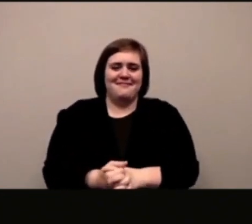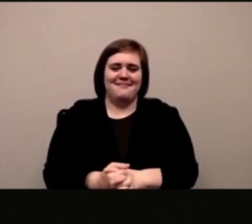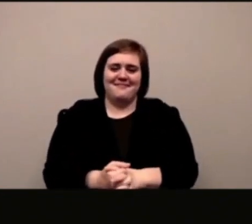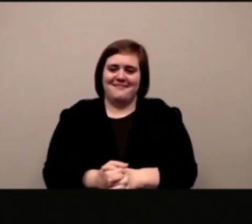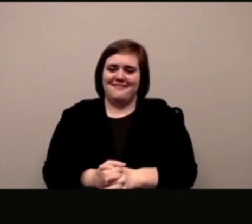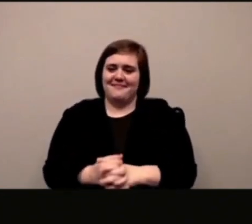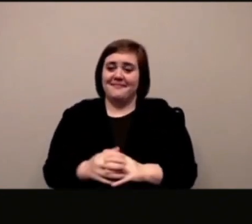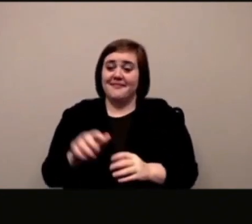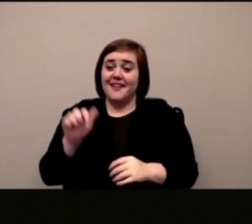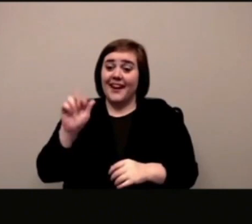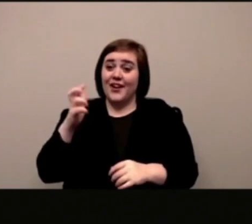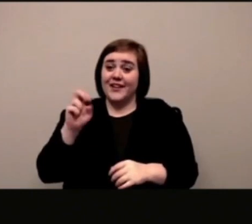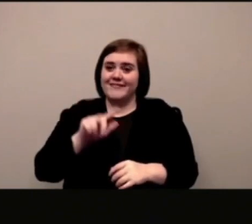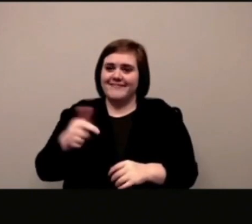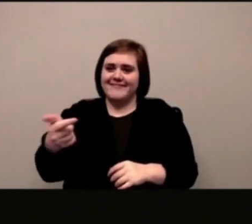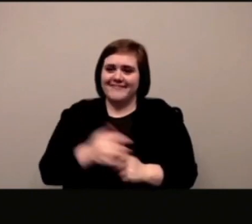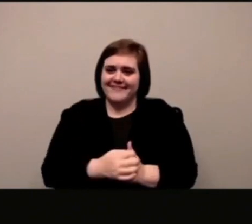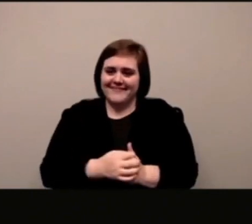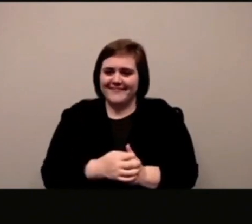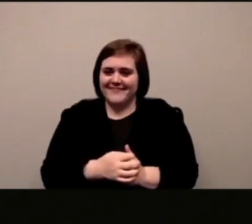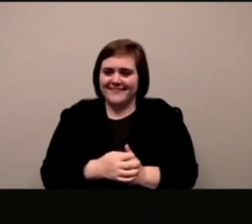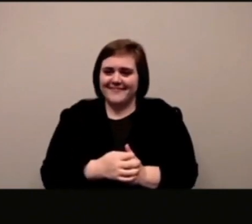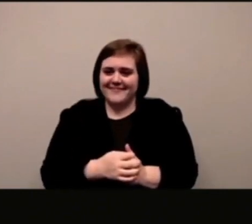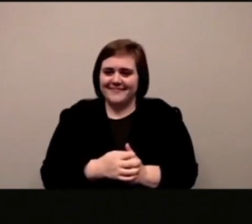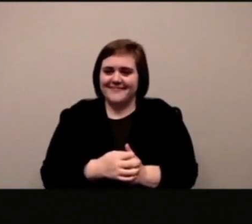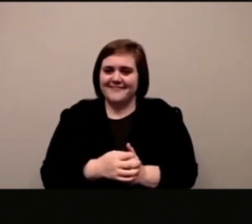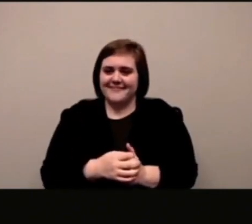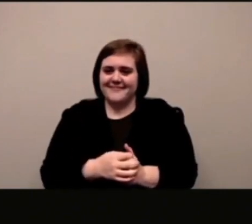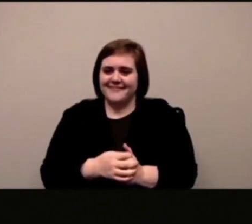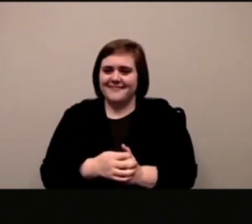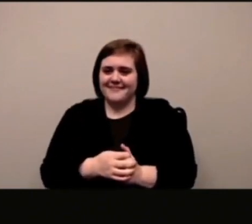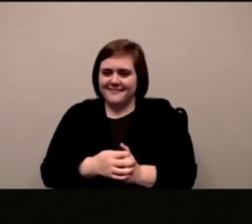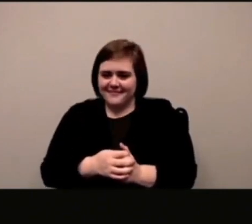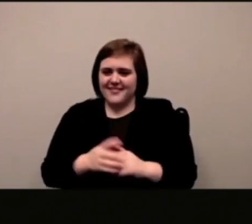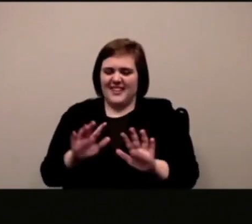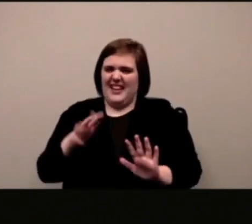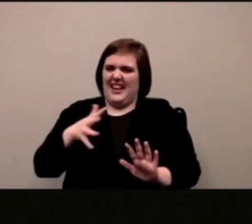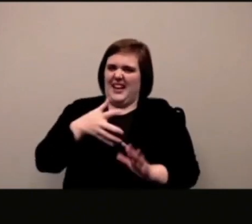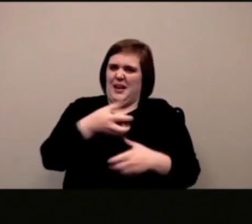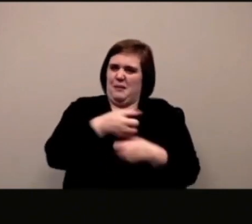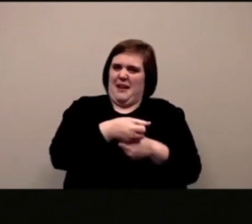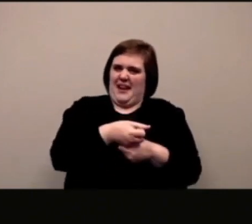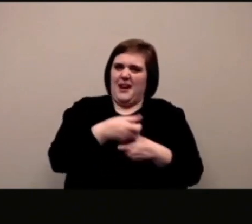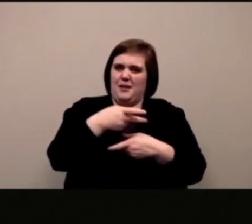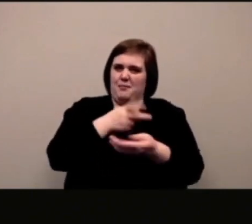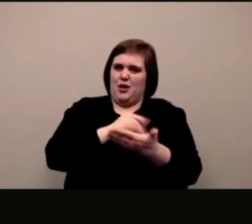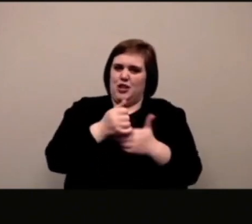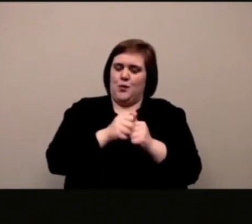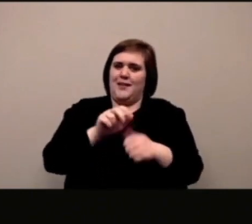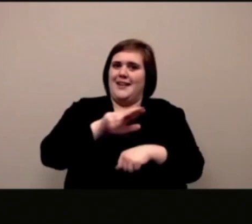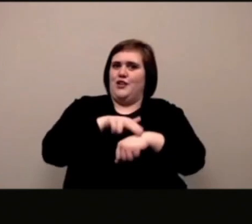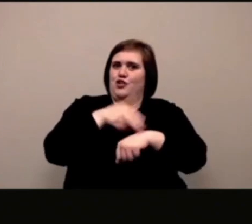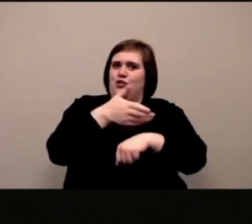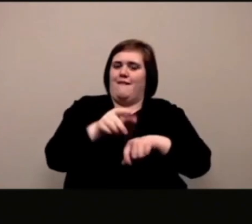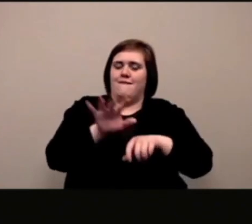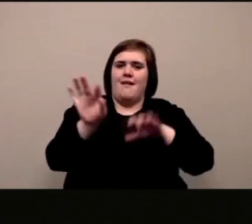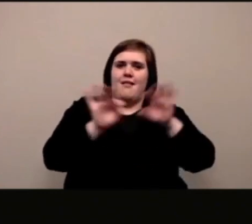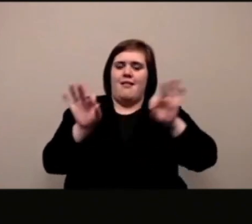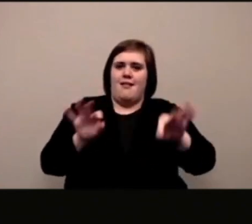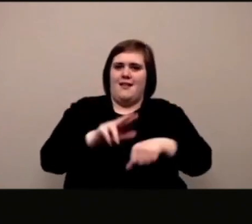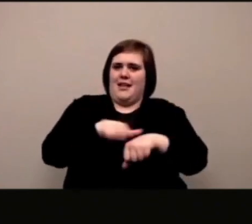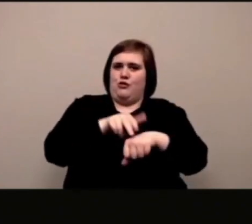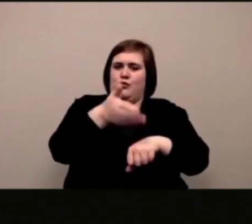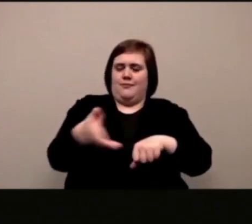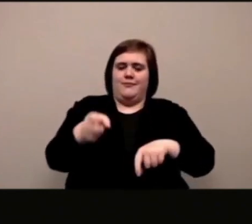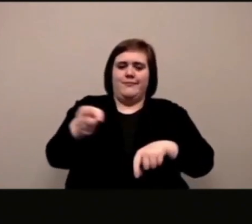Great. And Aaron? Oh, I pre-made a project with nature stuff because I just love walking around and finding natural materials in